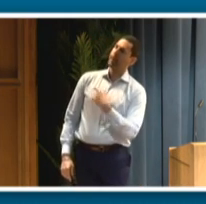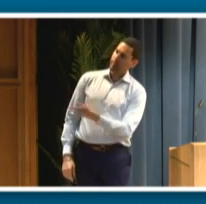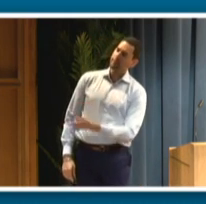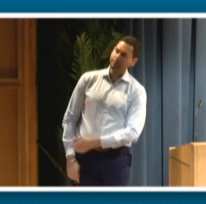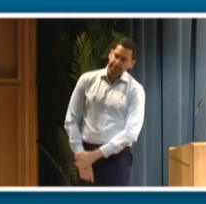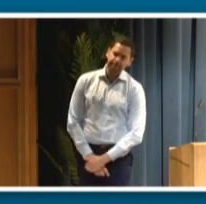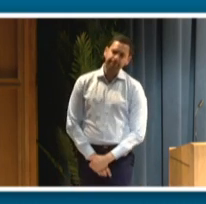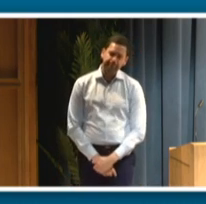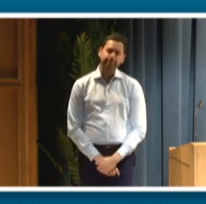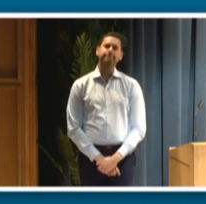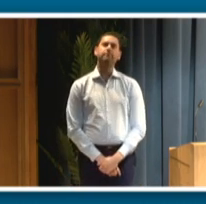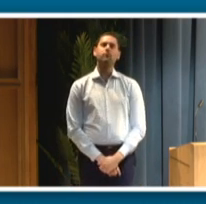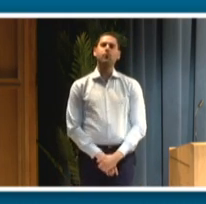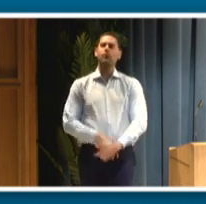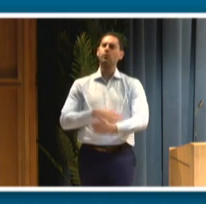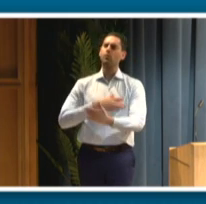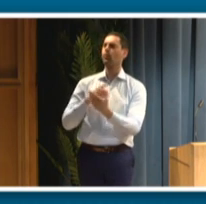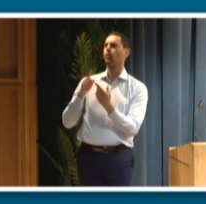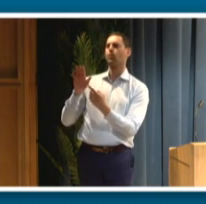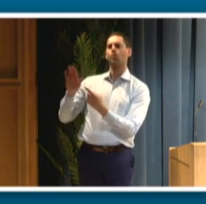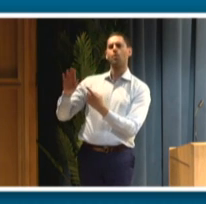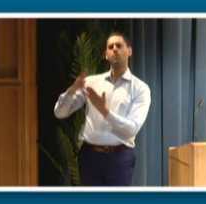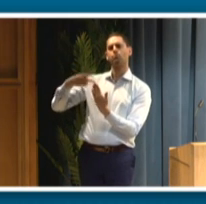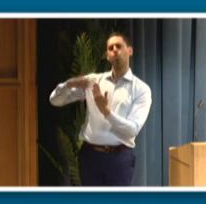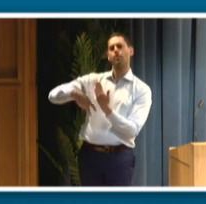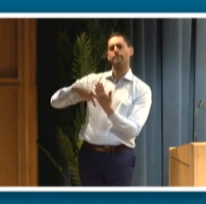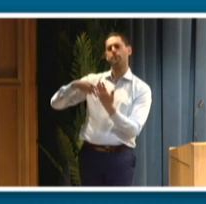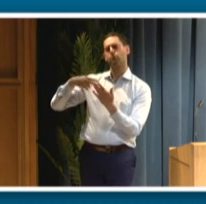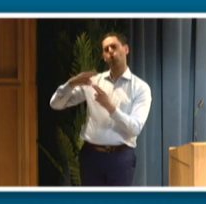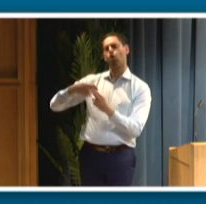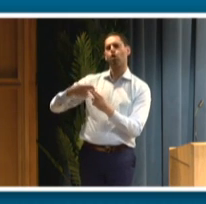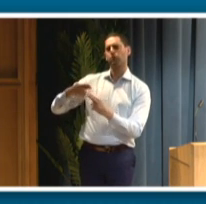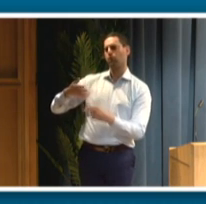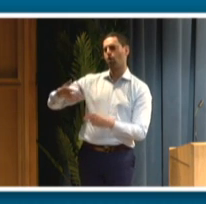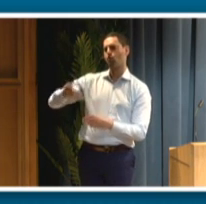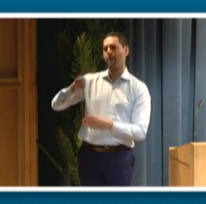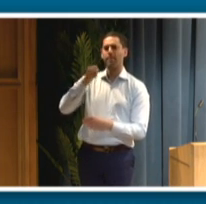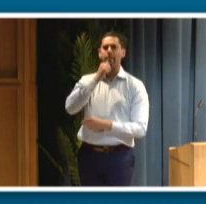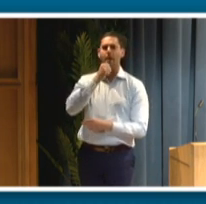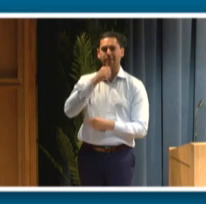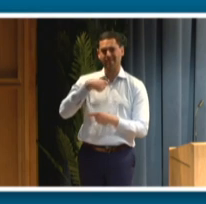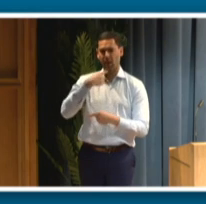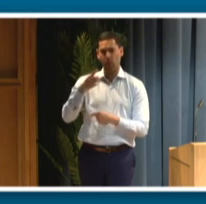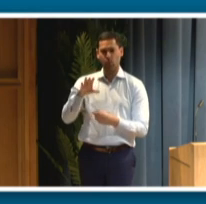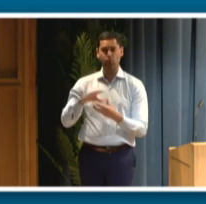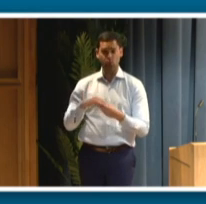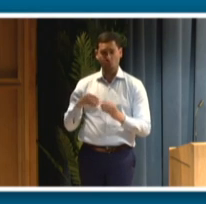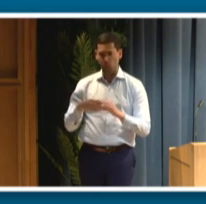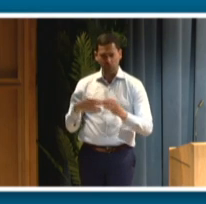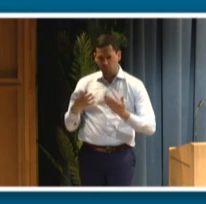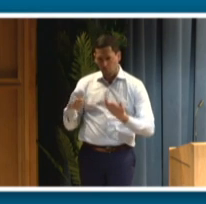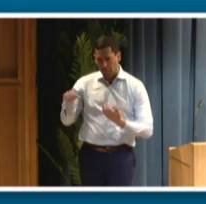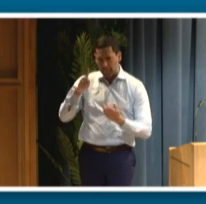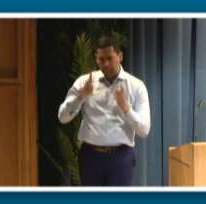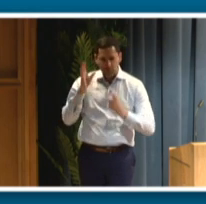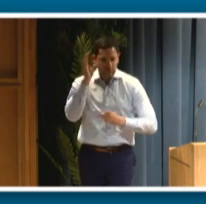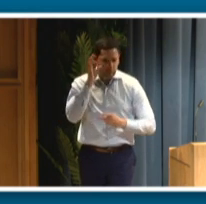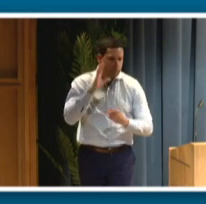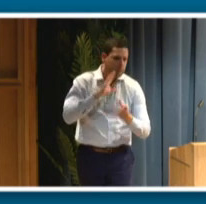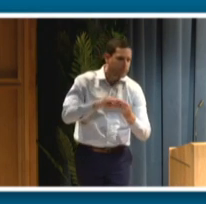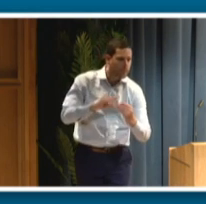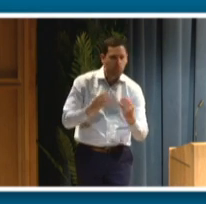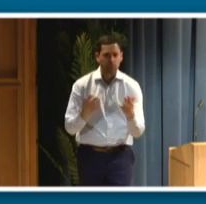your initiative was called Grab the Mic, Tell Your Story. Yeah. So what are you hearing? What are they saying? What do they want us to